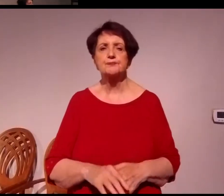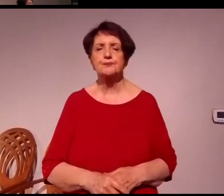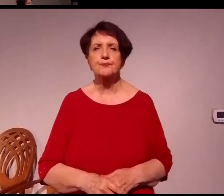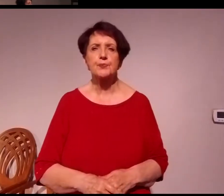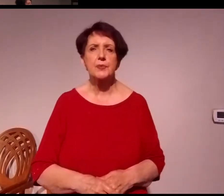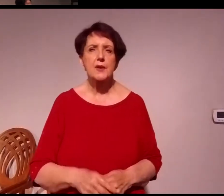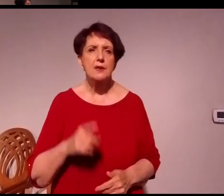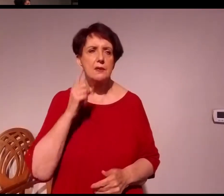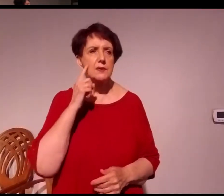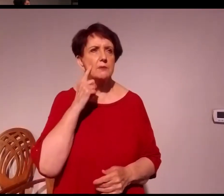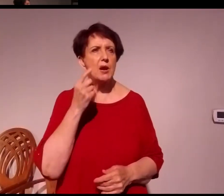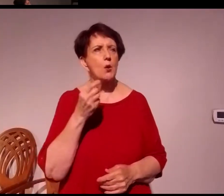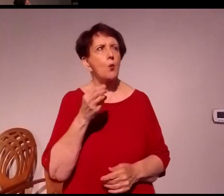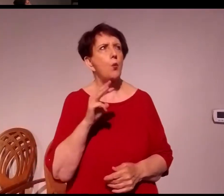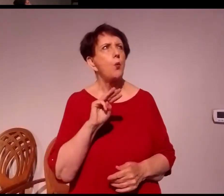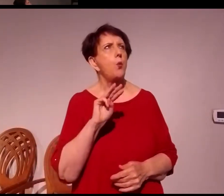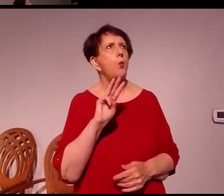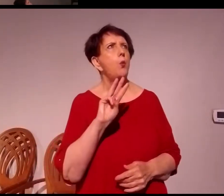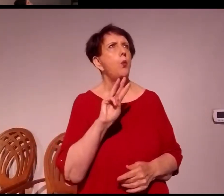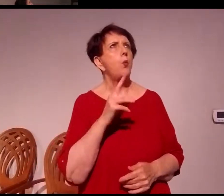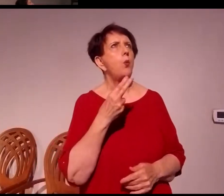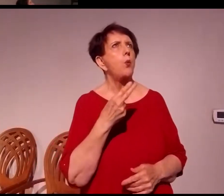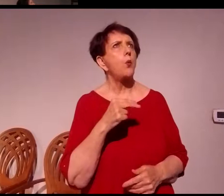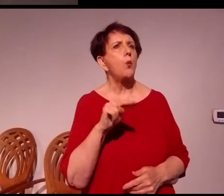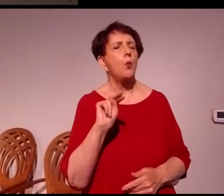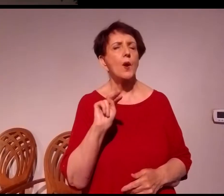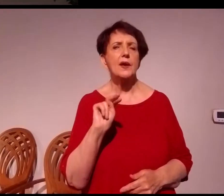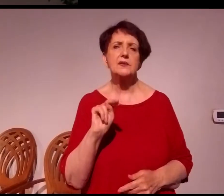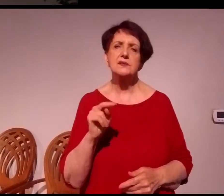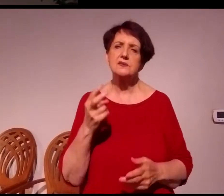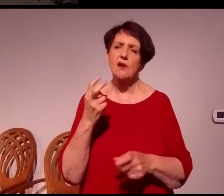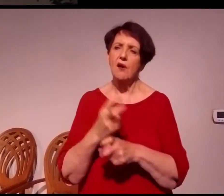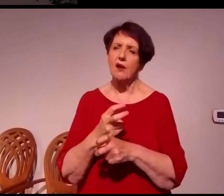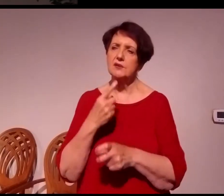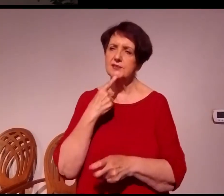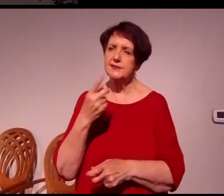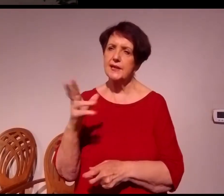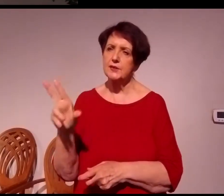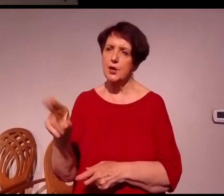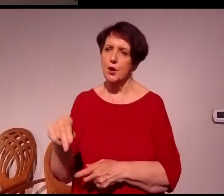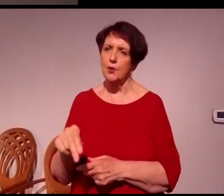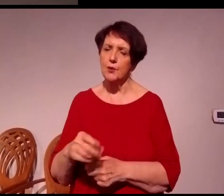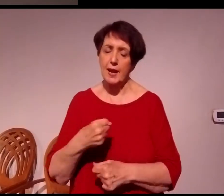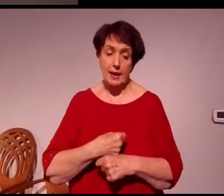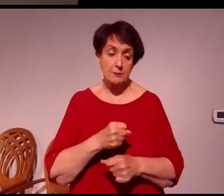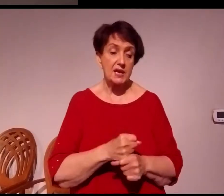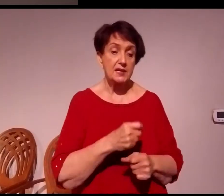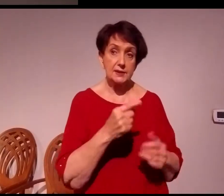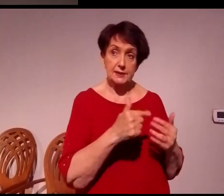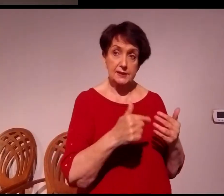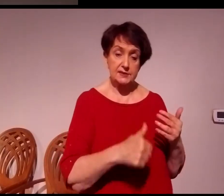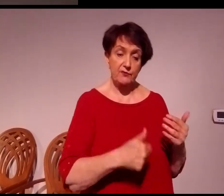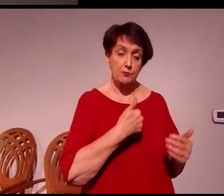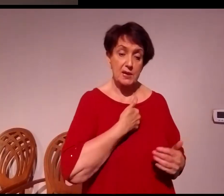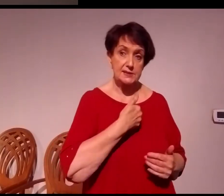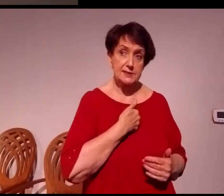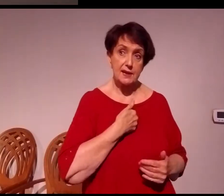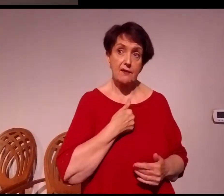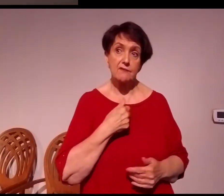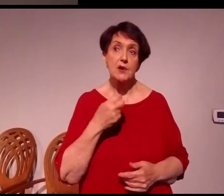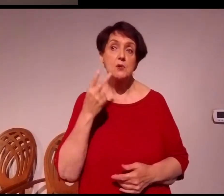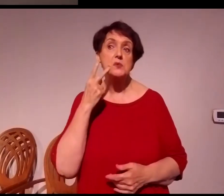about when is it hard to say no. So I made a list. Let's see if the things that you thought of are on the list that I thought